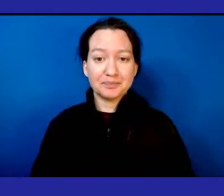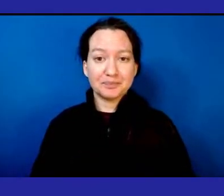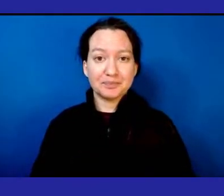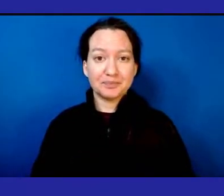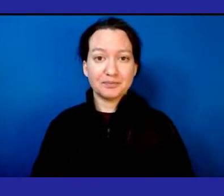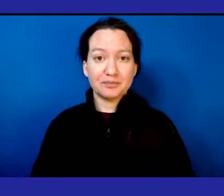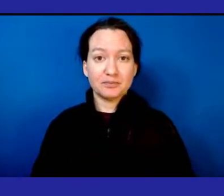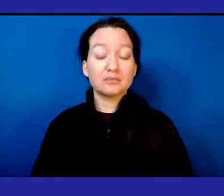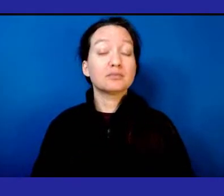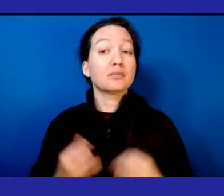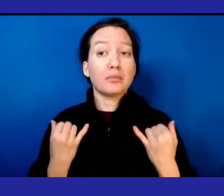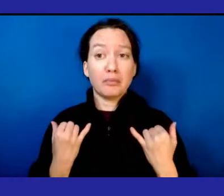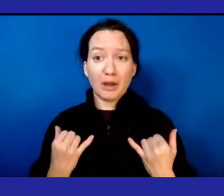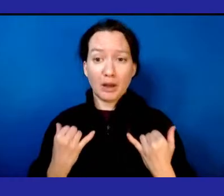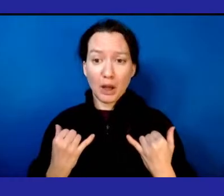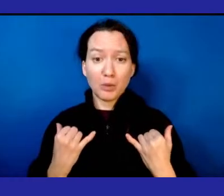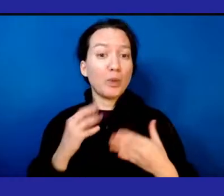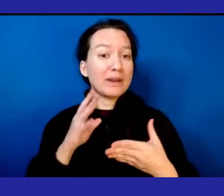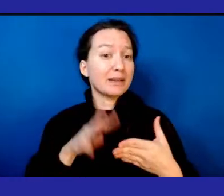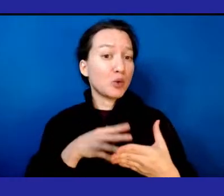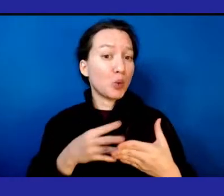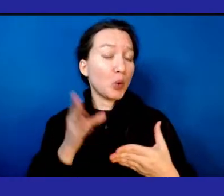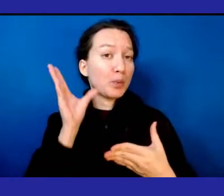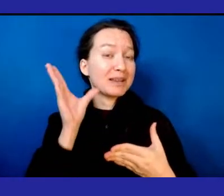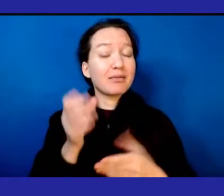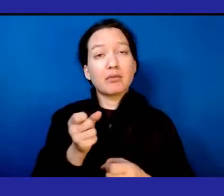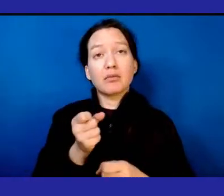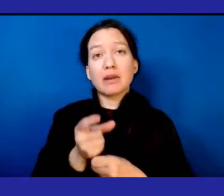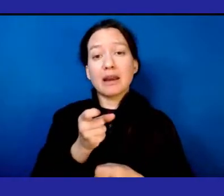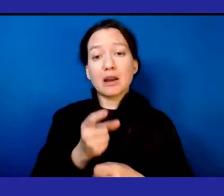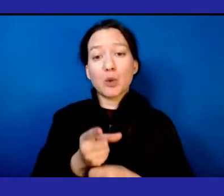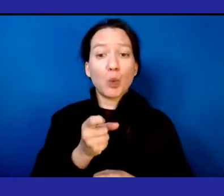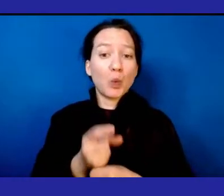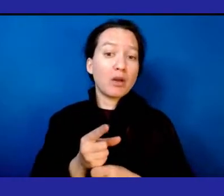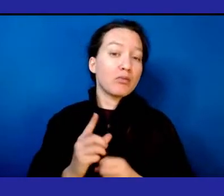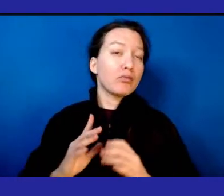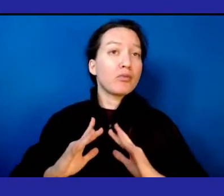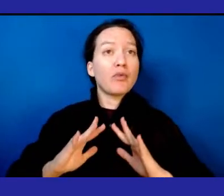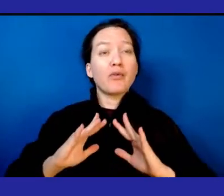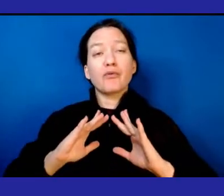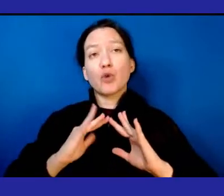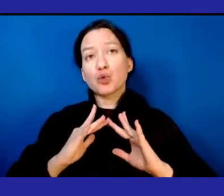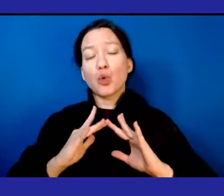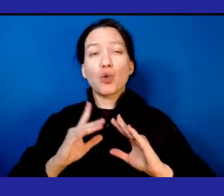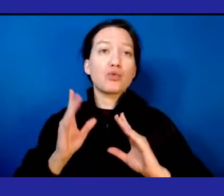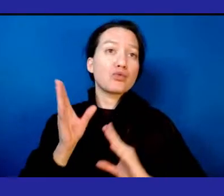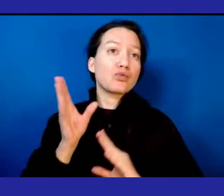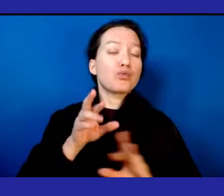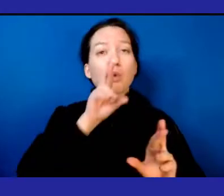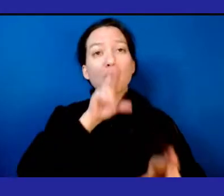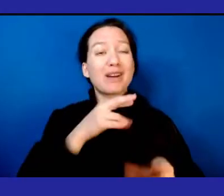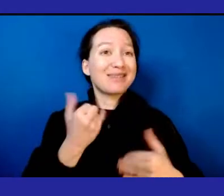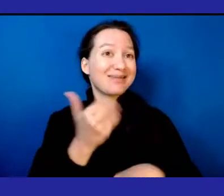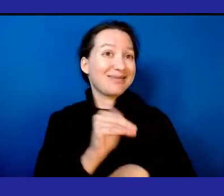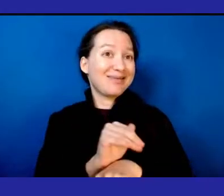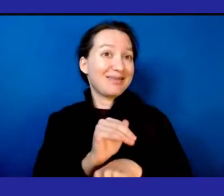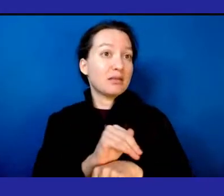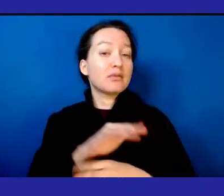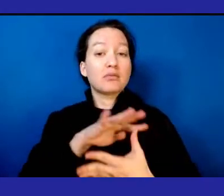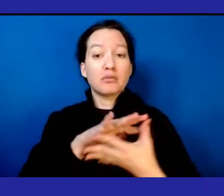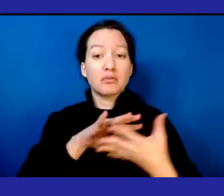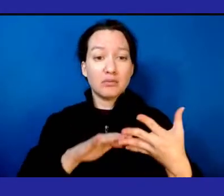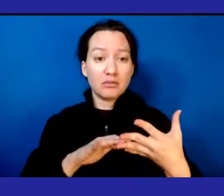So tonight we scheduled to present annual virtual reports. This evening are the following